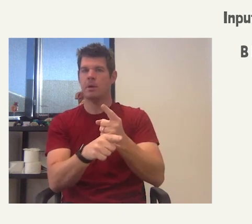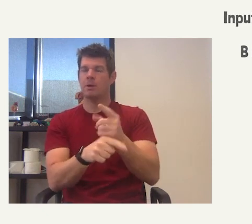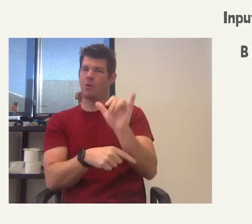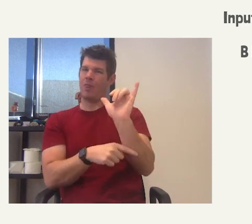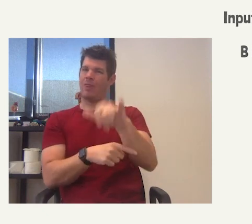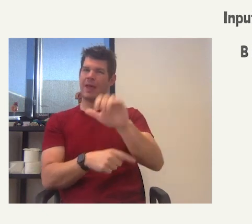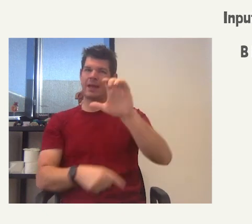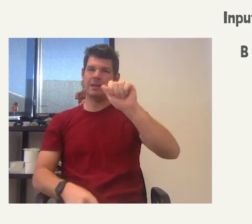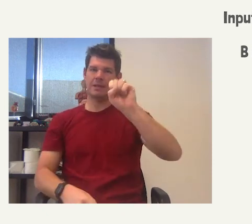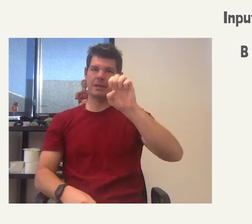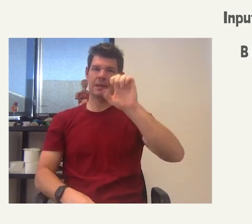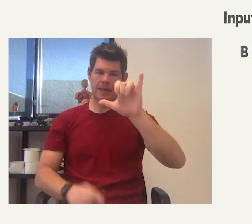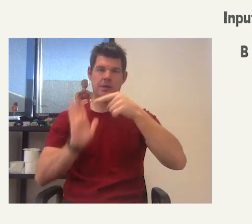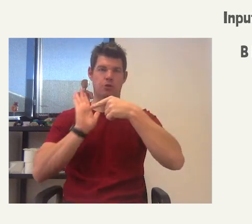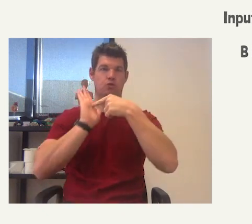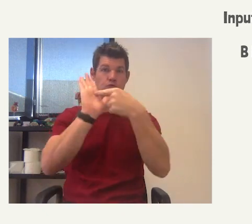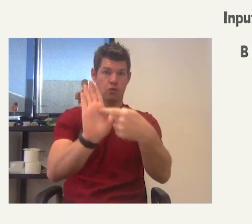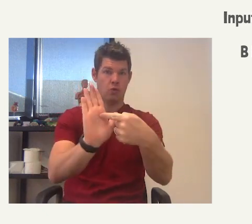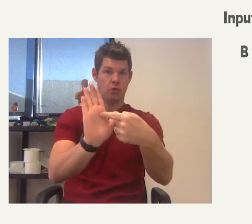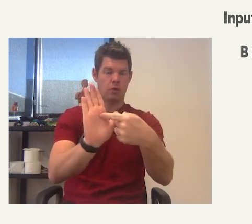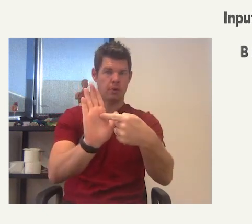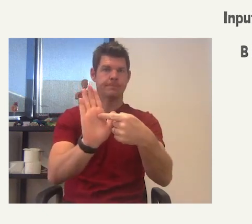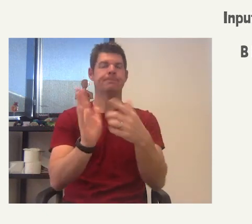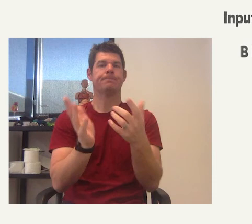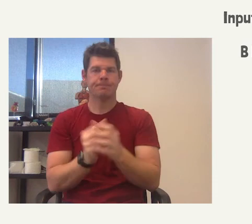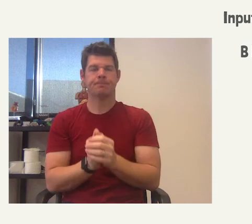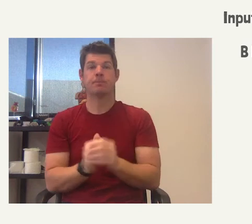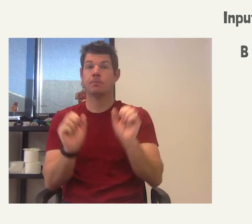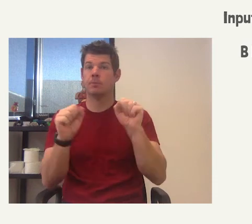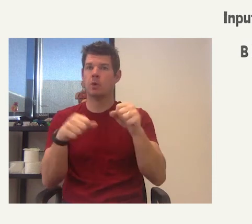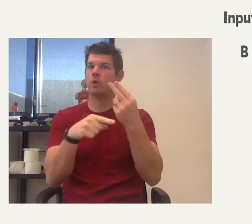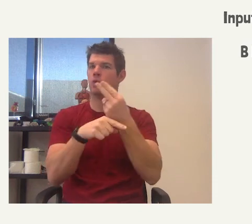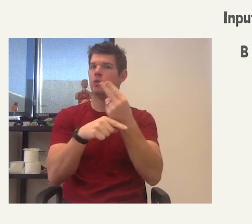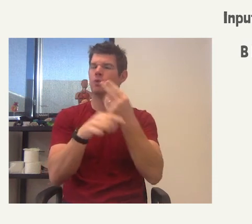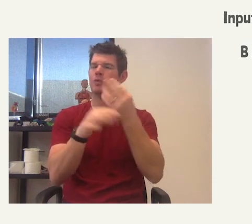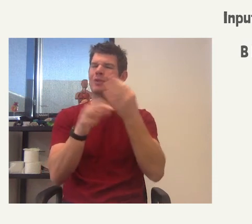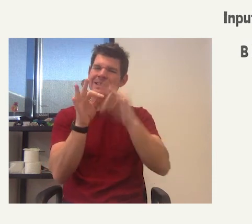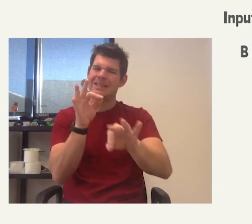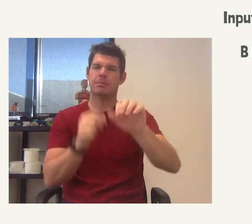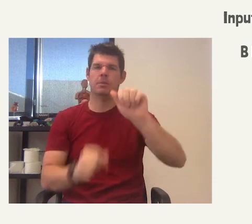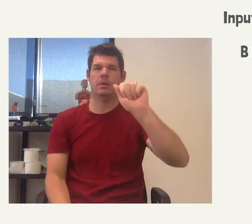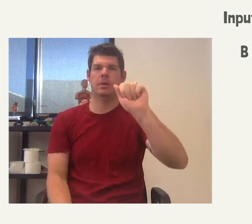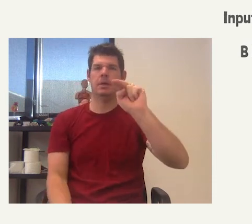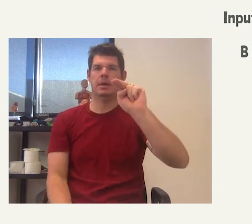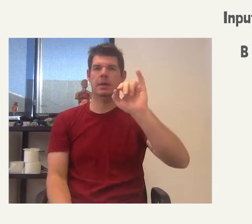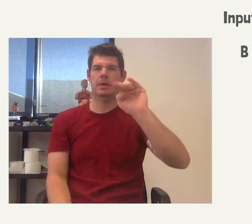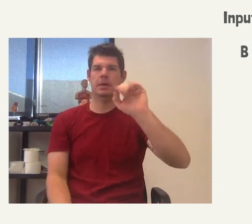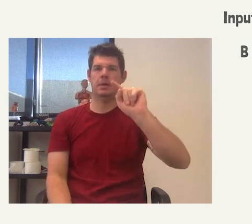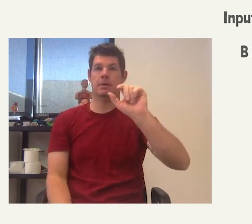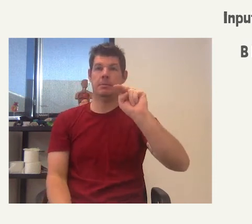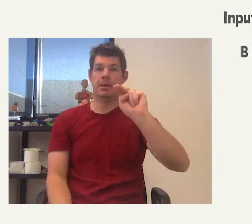could create there, as someone pointed out in the chat, is a simple animation. And you could make that